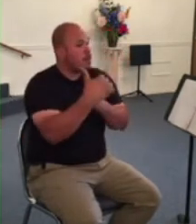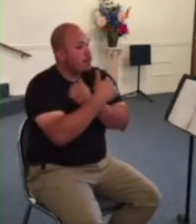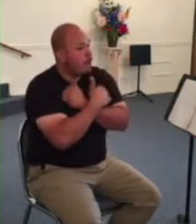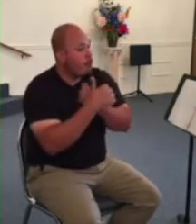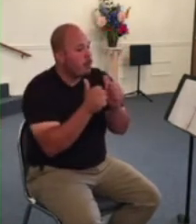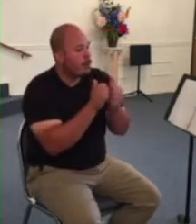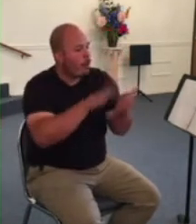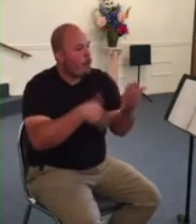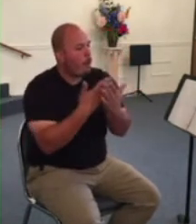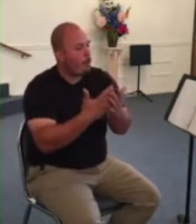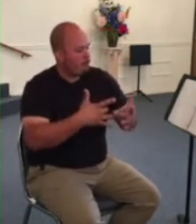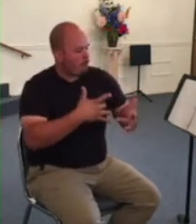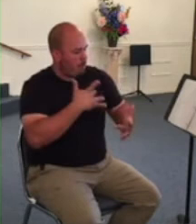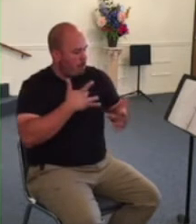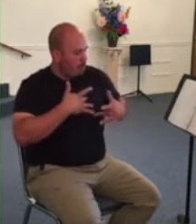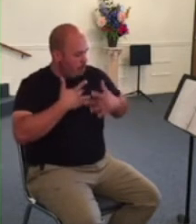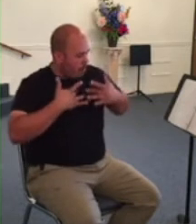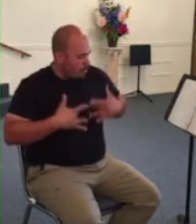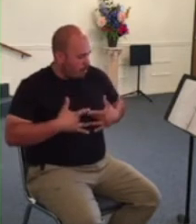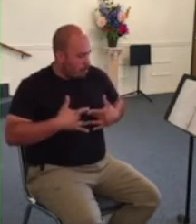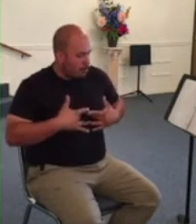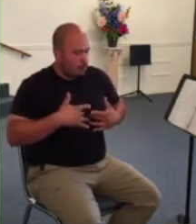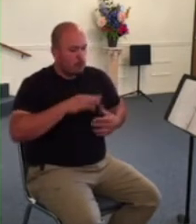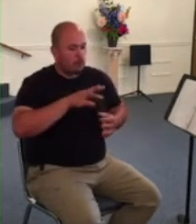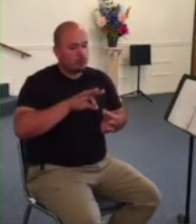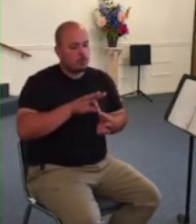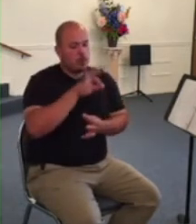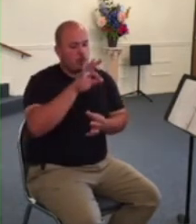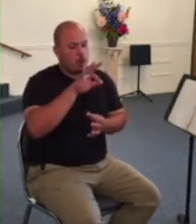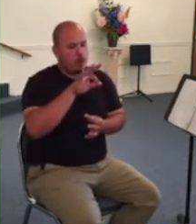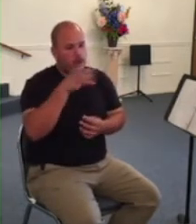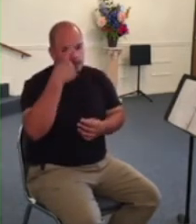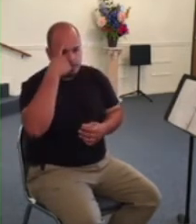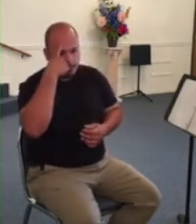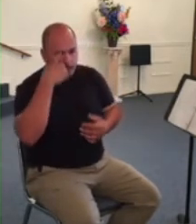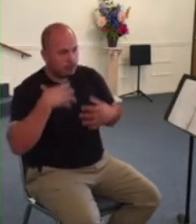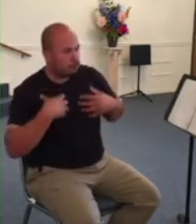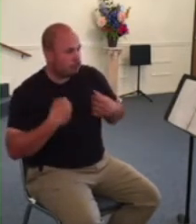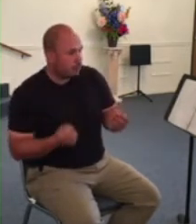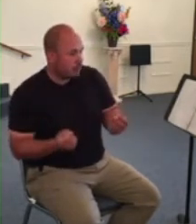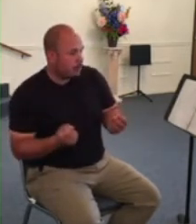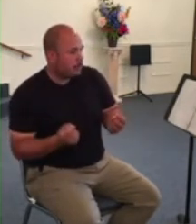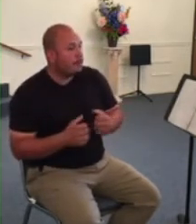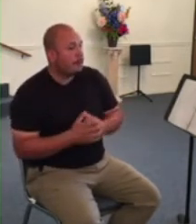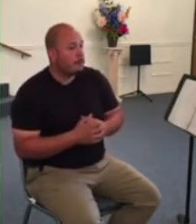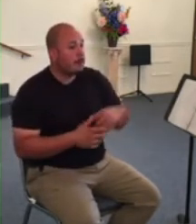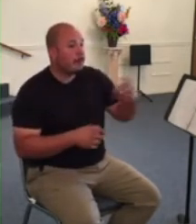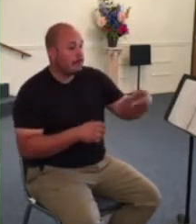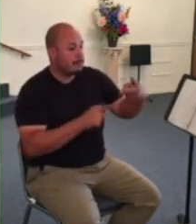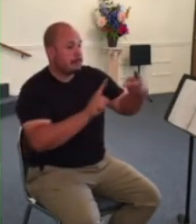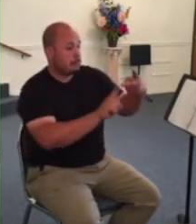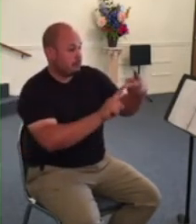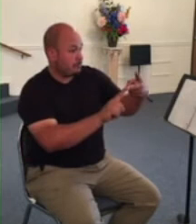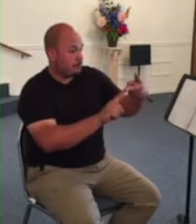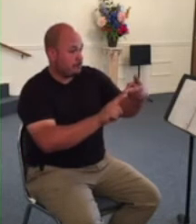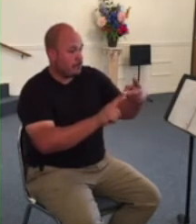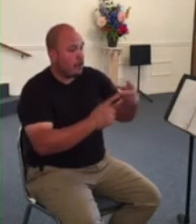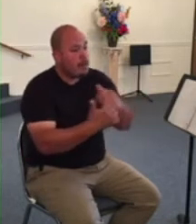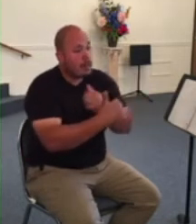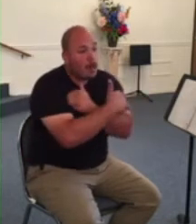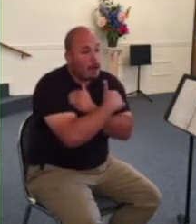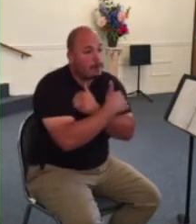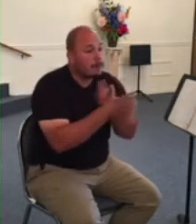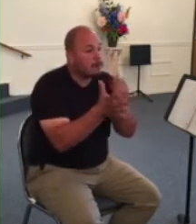and with all your soul and with all your mind and with all your strength the second is this love your neighbor